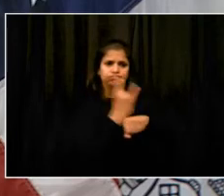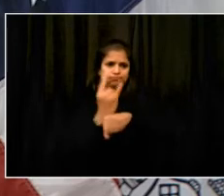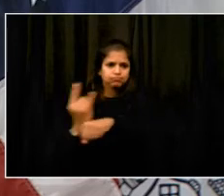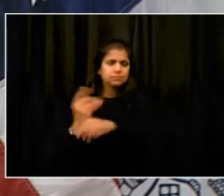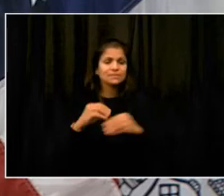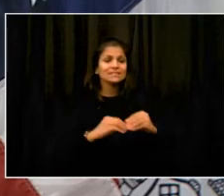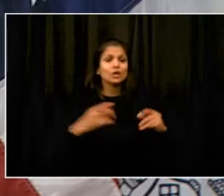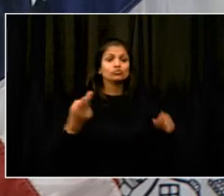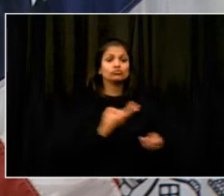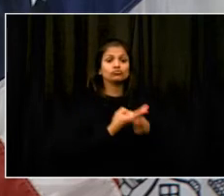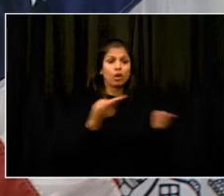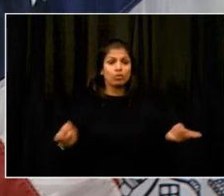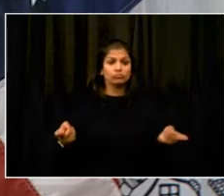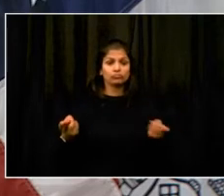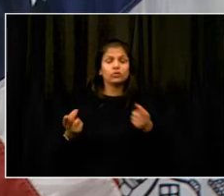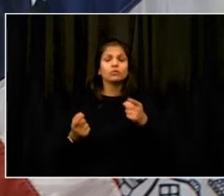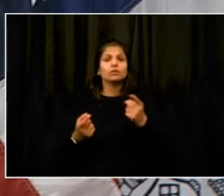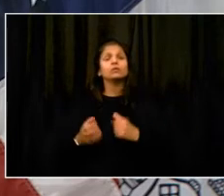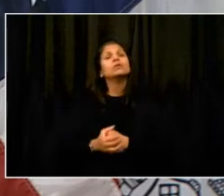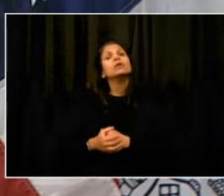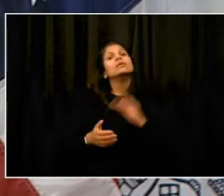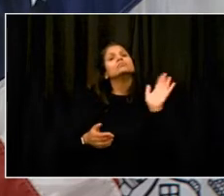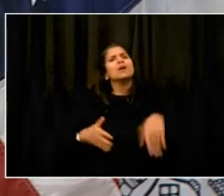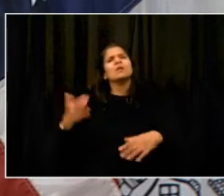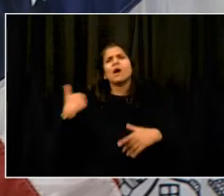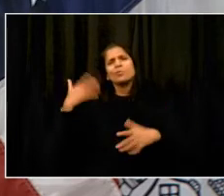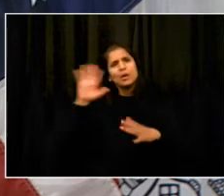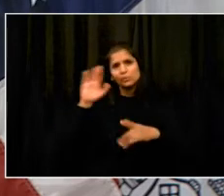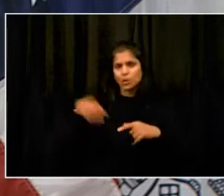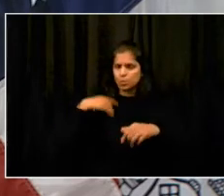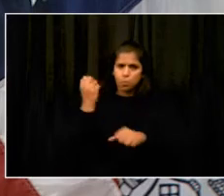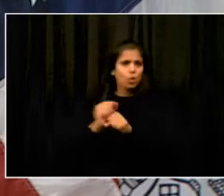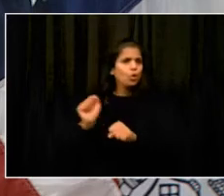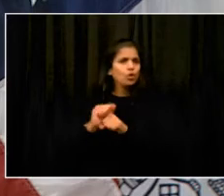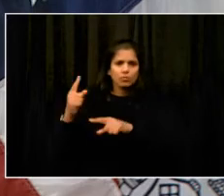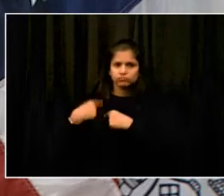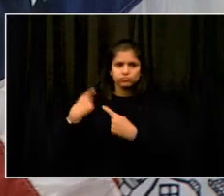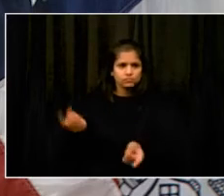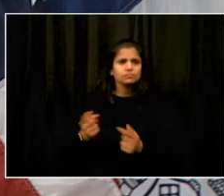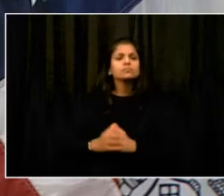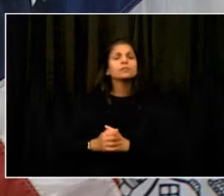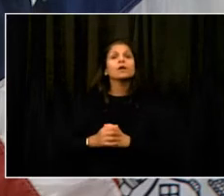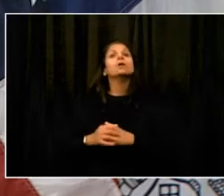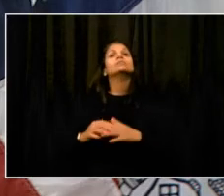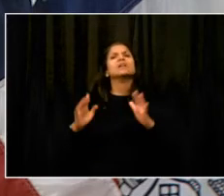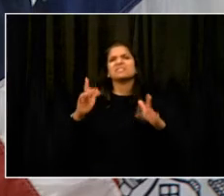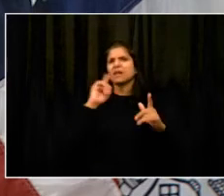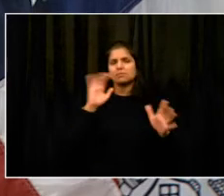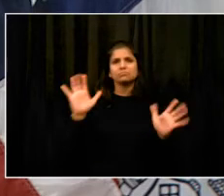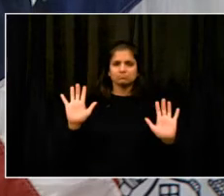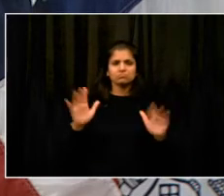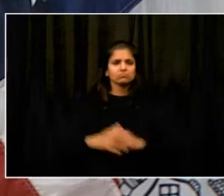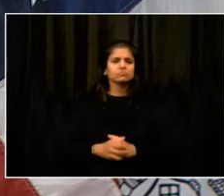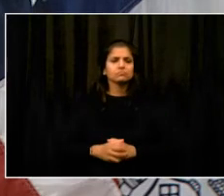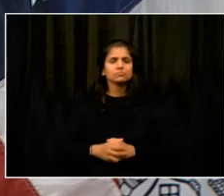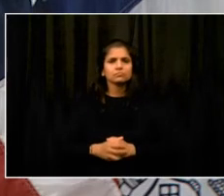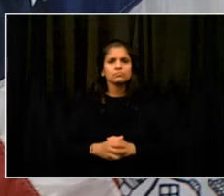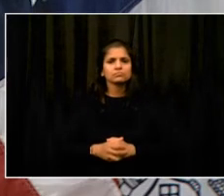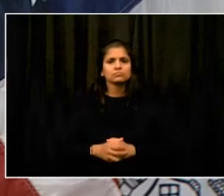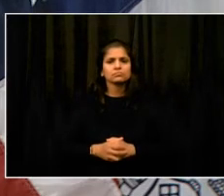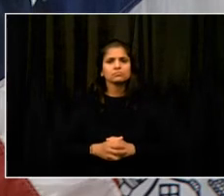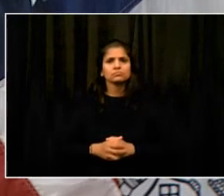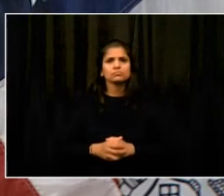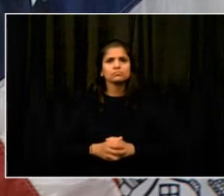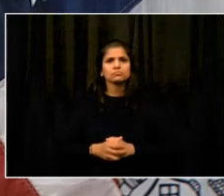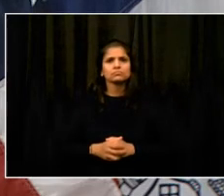realistic about the timeline, and I'll leave it there given that it's a litigation matter. Go ahead. All right, I know you just asked all parents